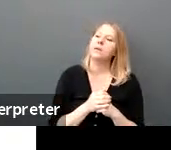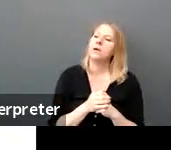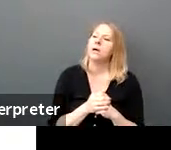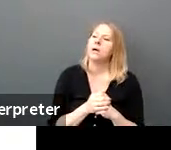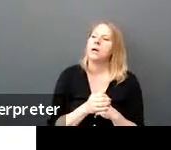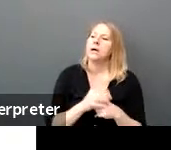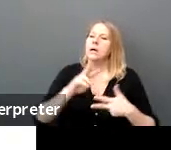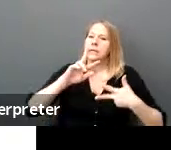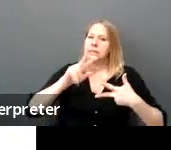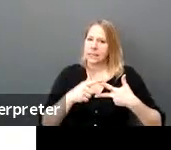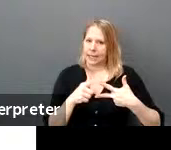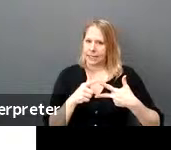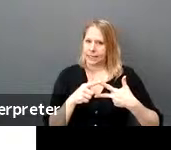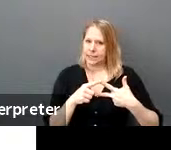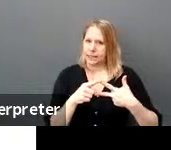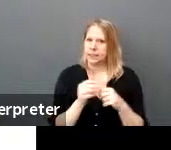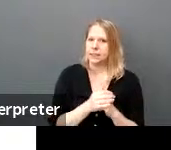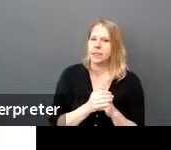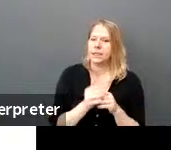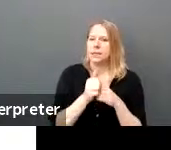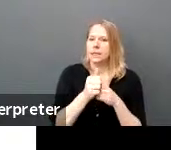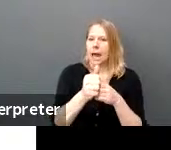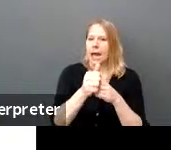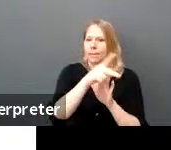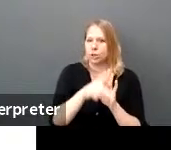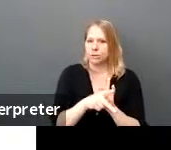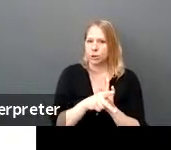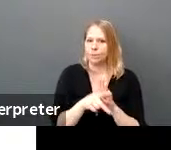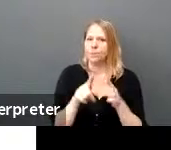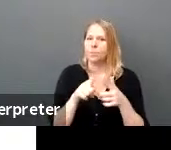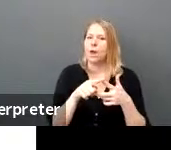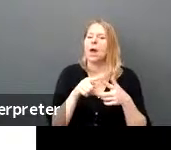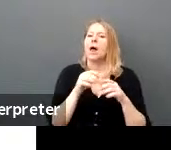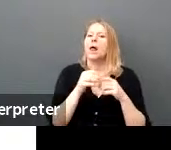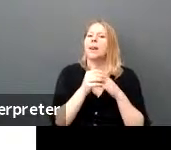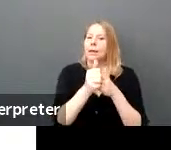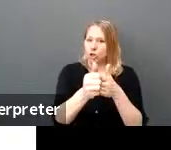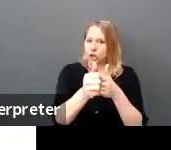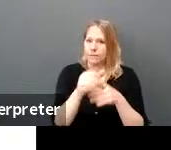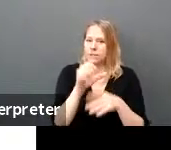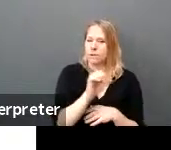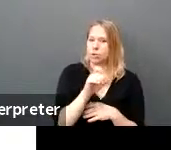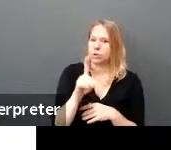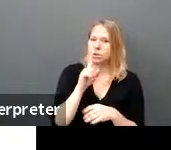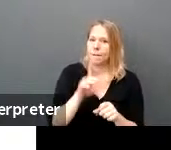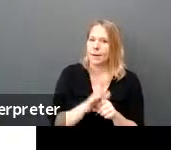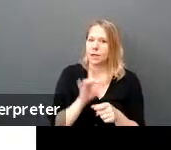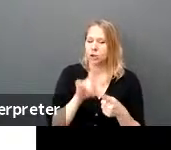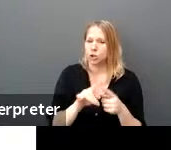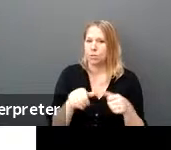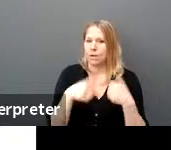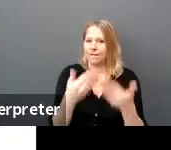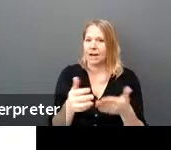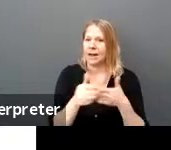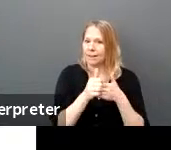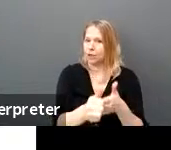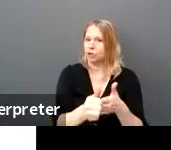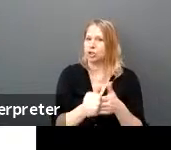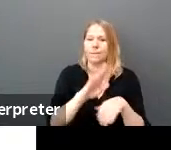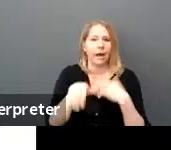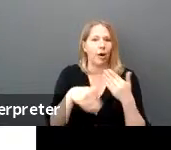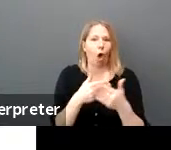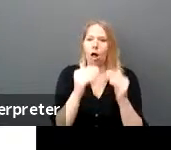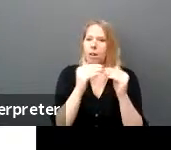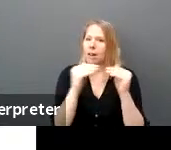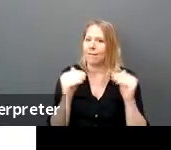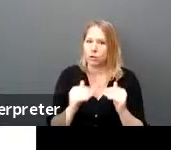The second guided principle that I'd like to talk about is leadership. So Special School District is committed to providing leadership at all